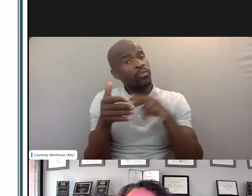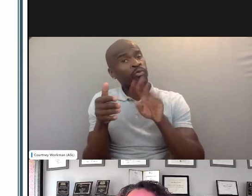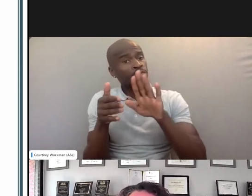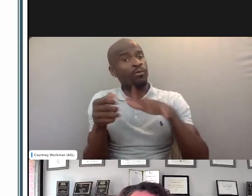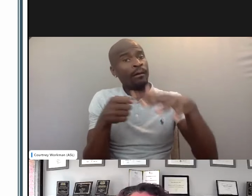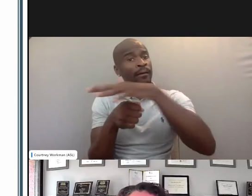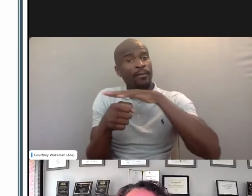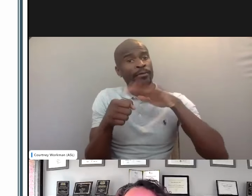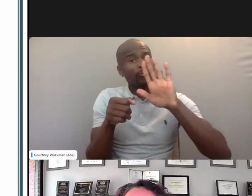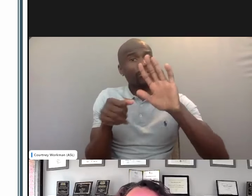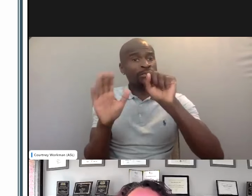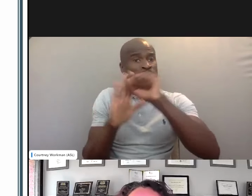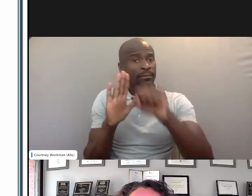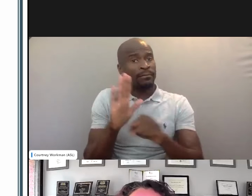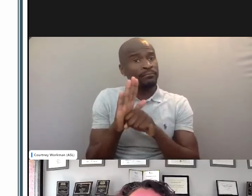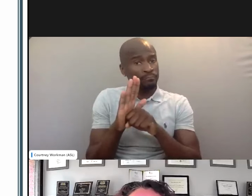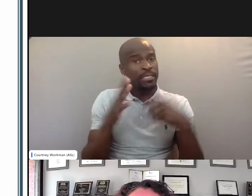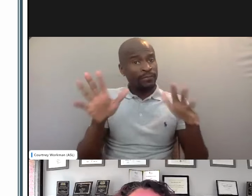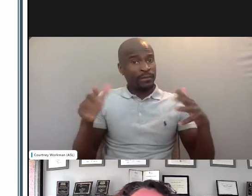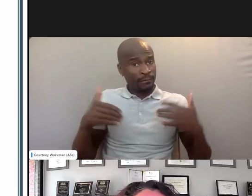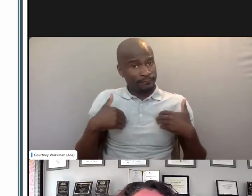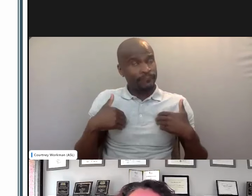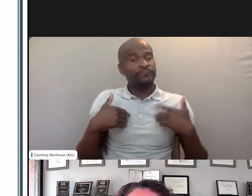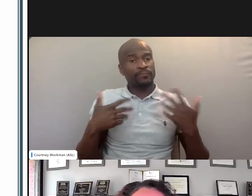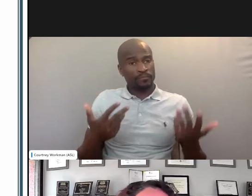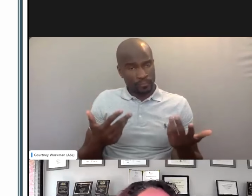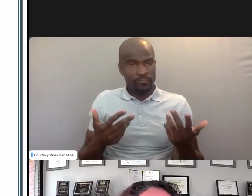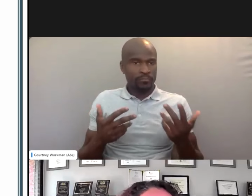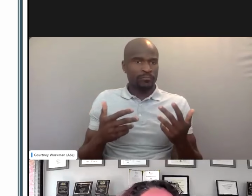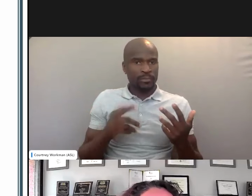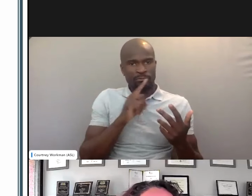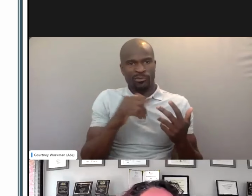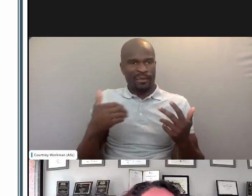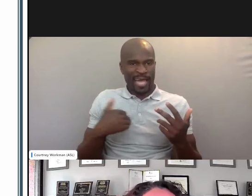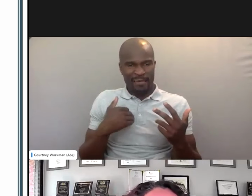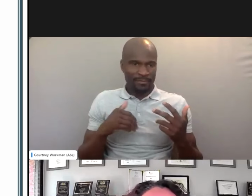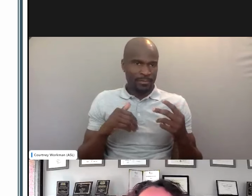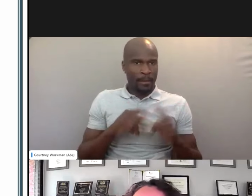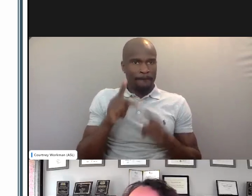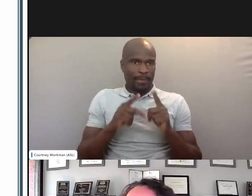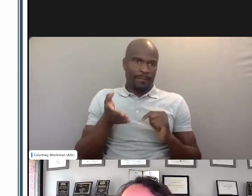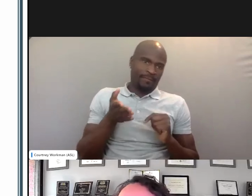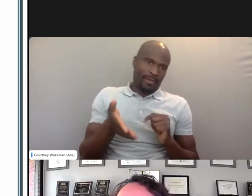of resources, that they can help sort of the boots on the ground in community around that.